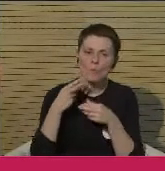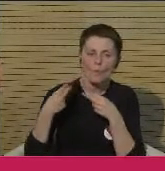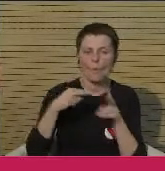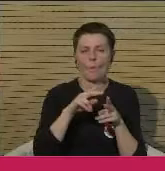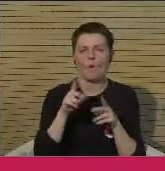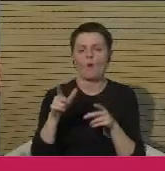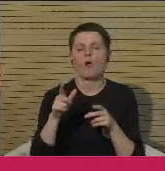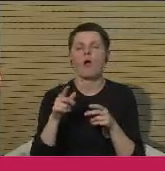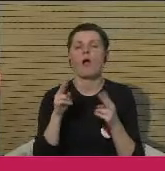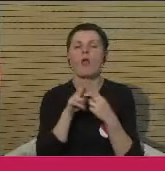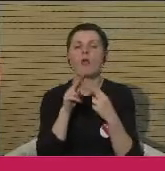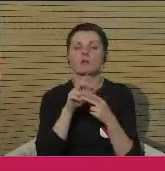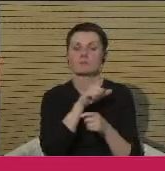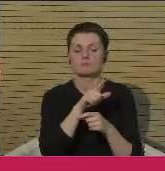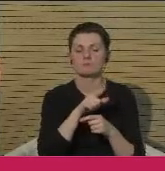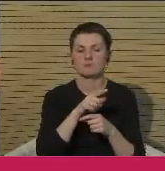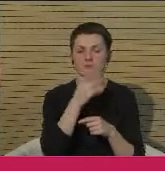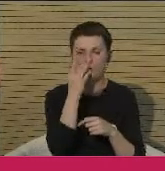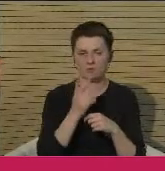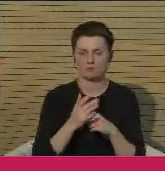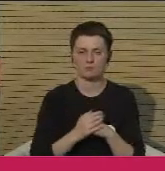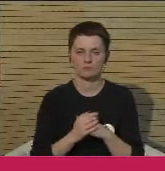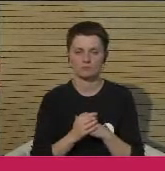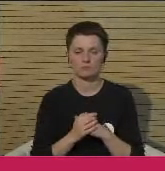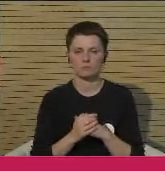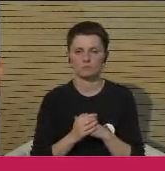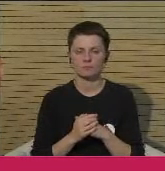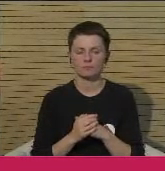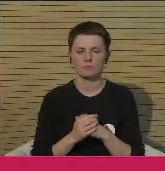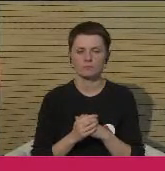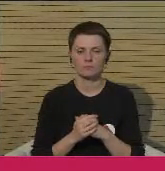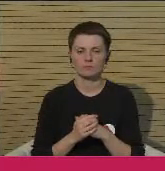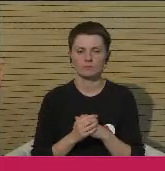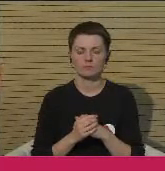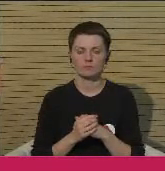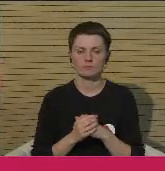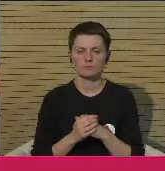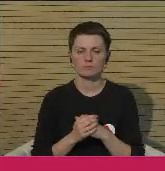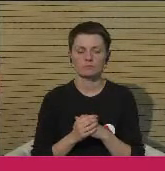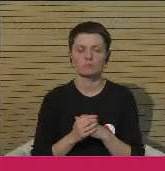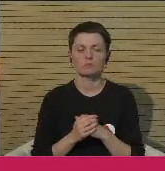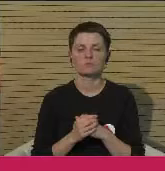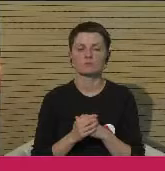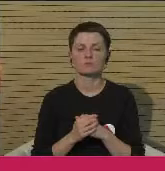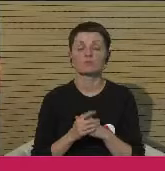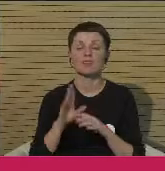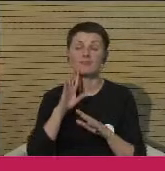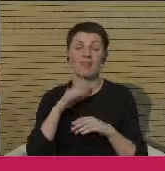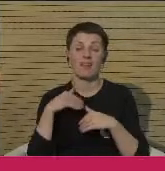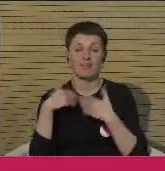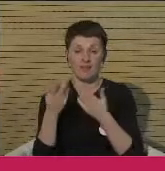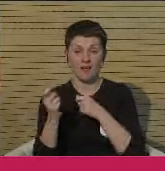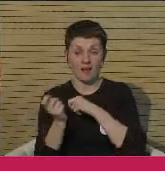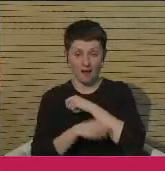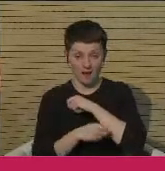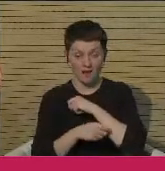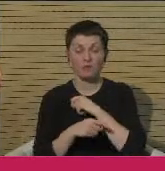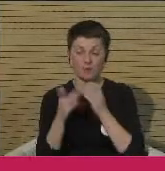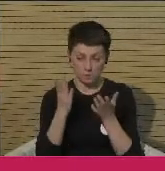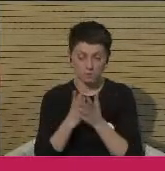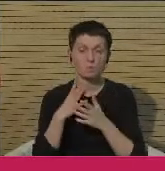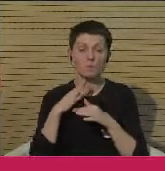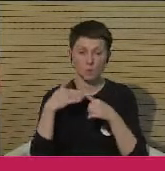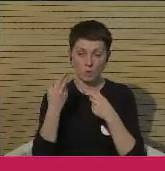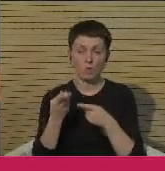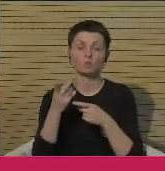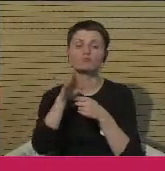business perspective is different. It's a hardline business, and Macron is one of those who would like to kind